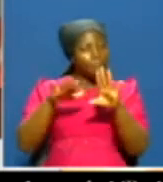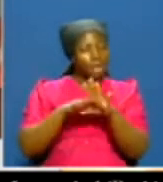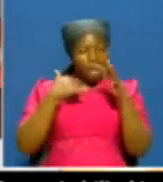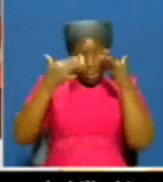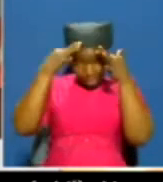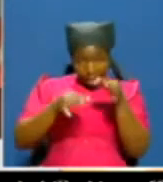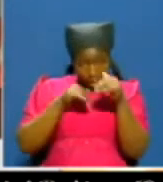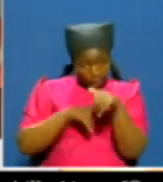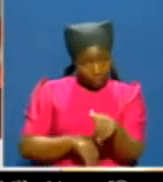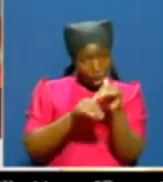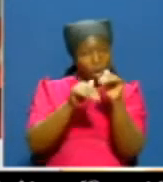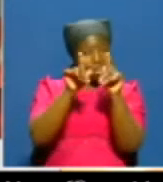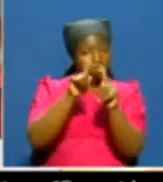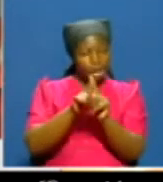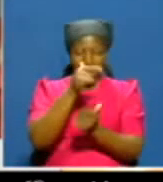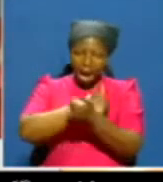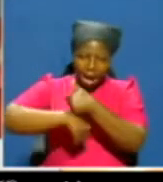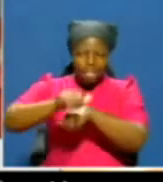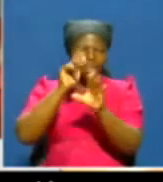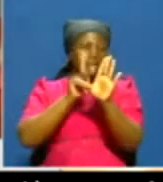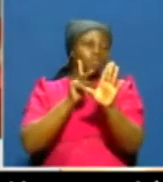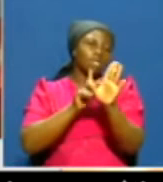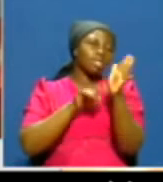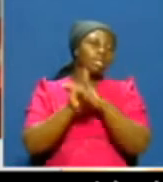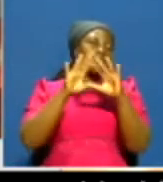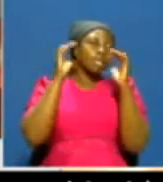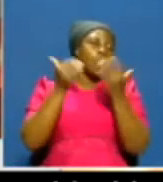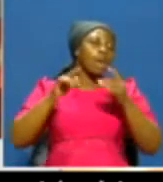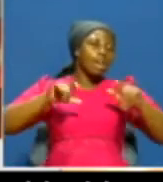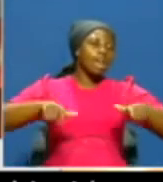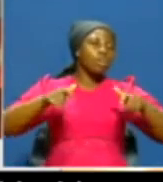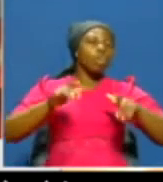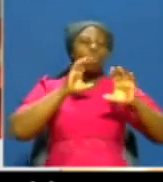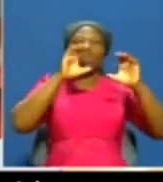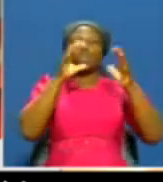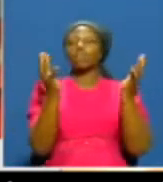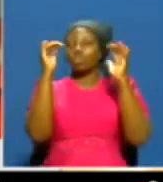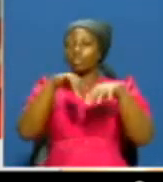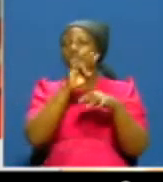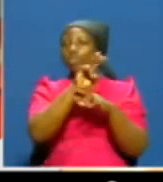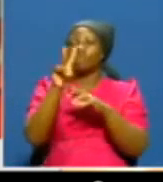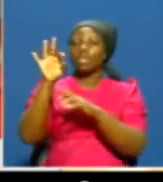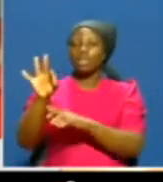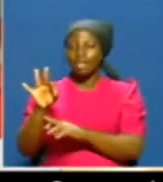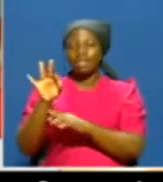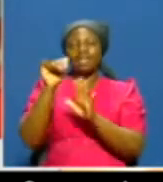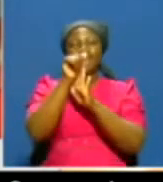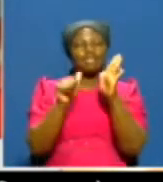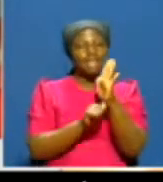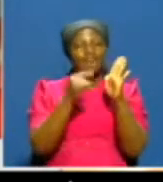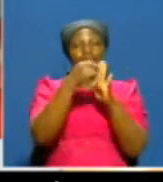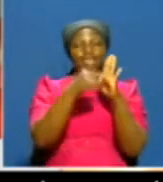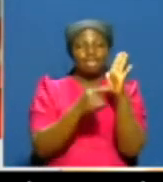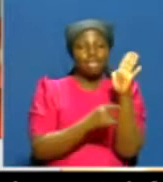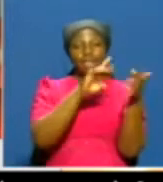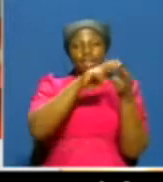and actively participate in the World Radio Communication Conference 2023 agenda items relating to broadcasting